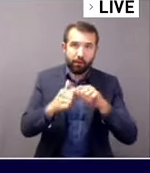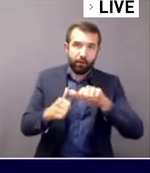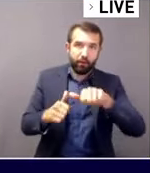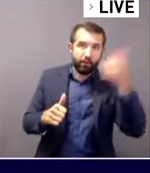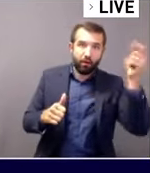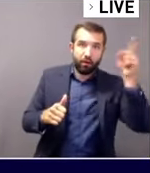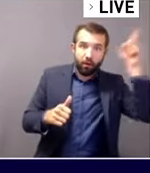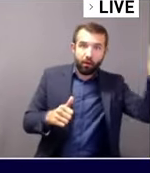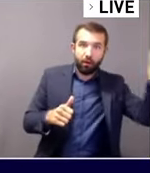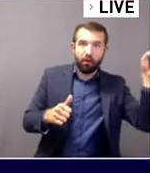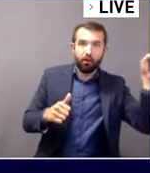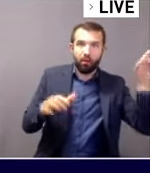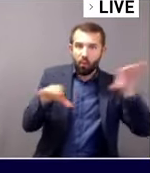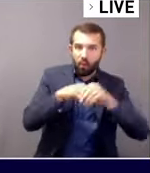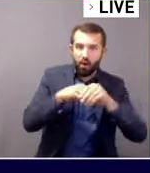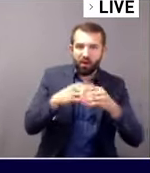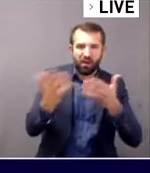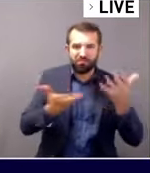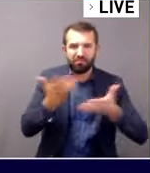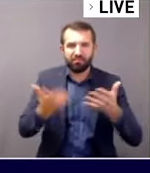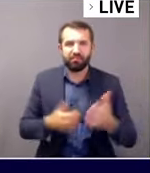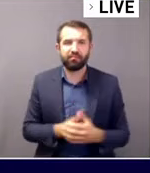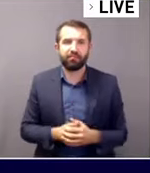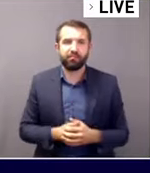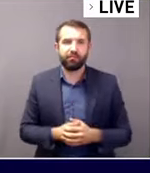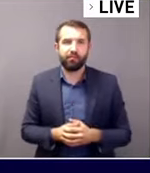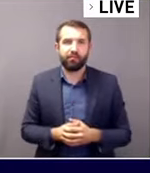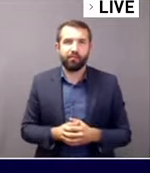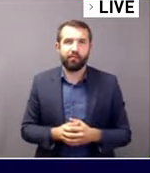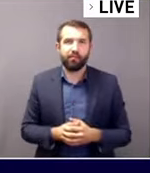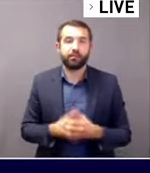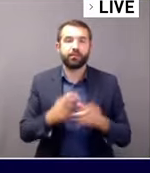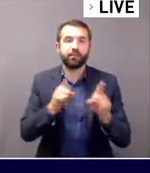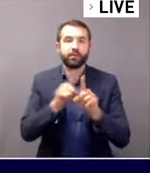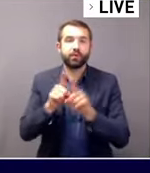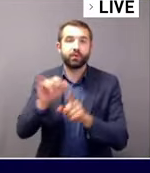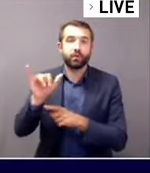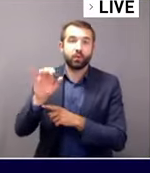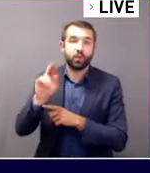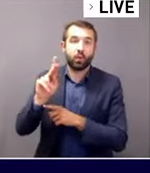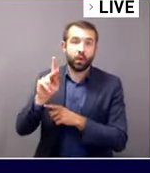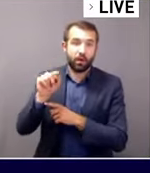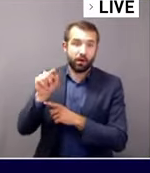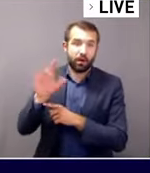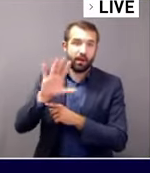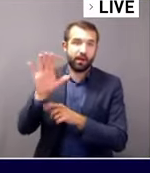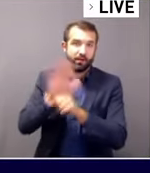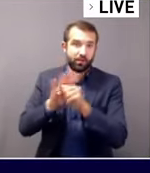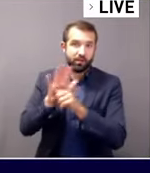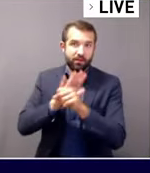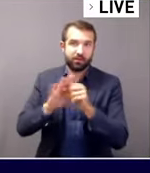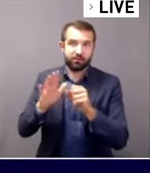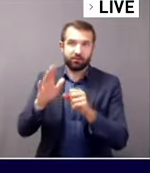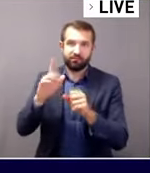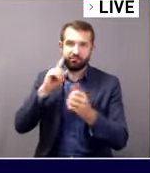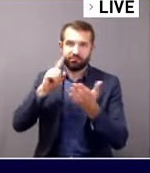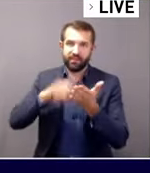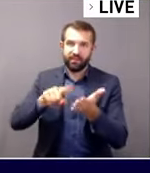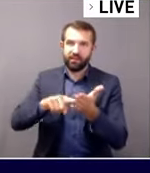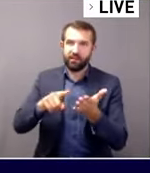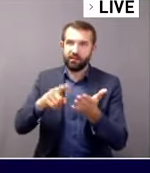any thoughts on the investigation that York County opened up into the jail outbreak and what we could potentially learn from